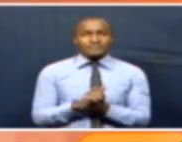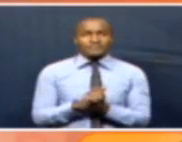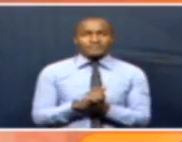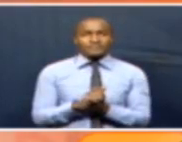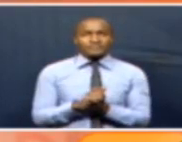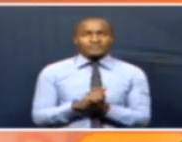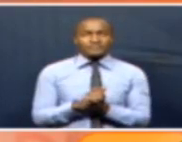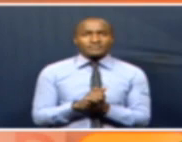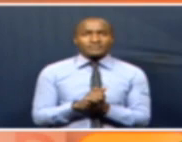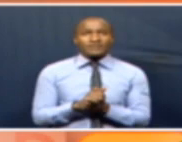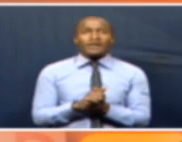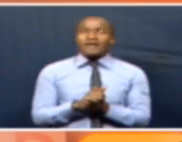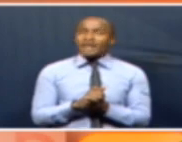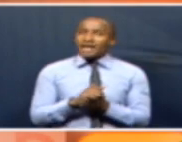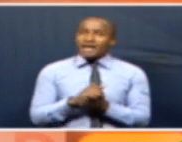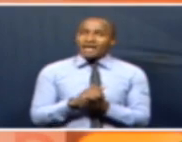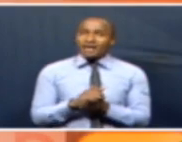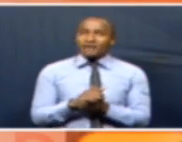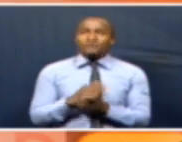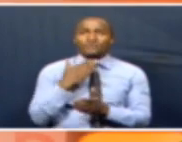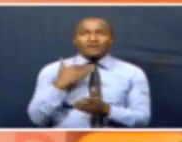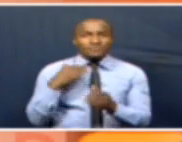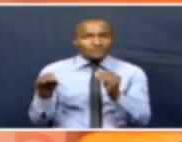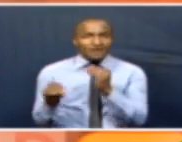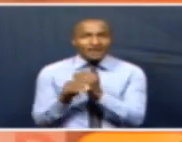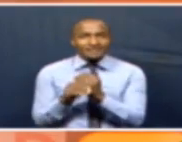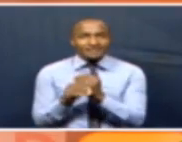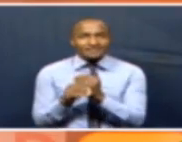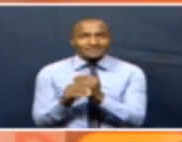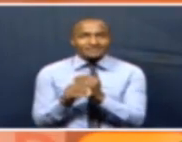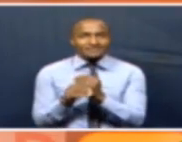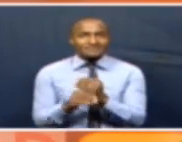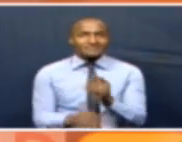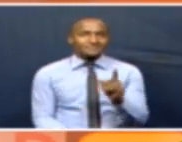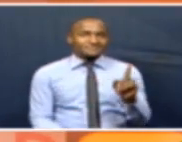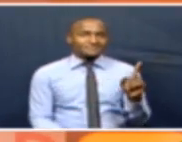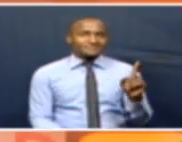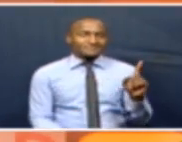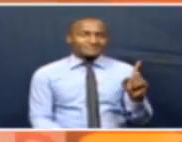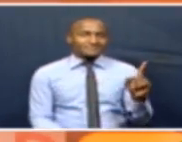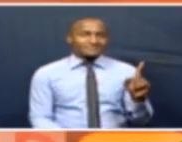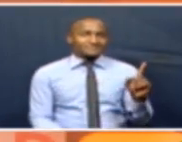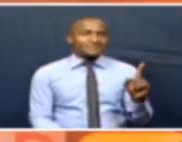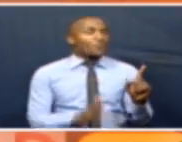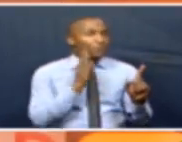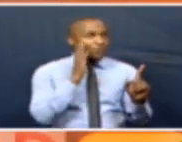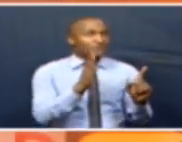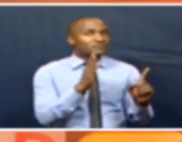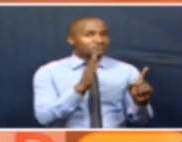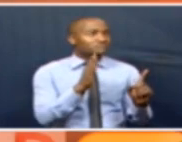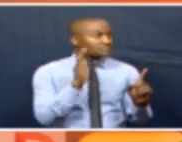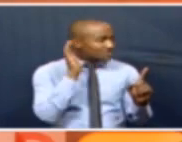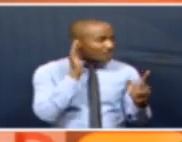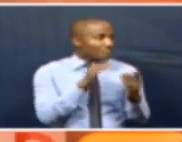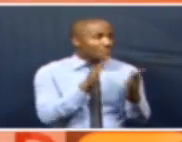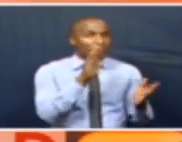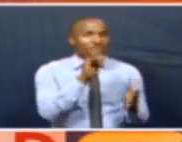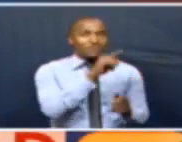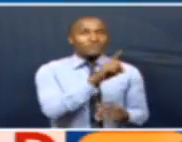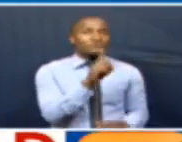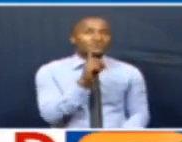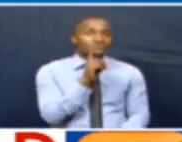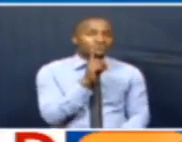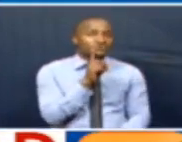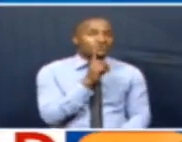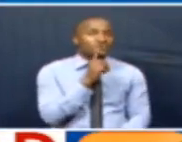Yeah. I don't want to say. Do you want me to say more? We'll definitely be getting more from you, Charles Rubia, tomorrow and